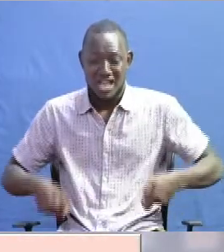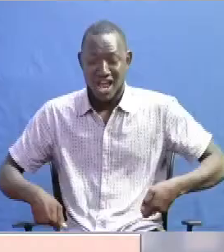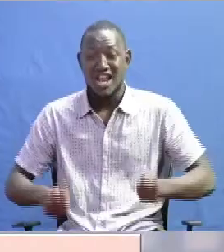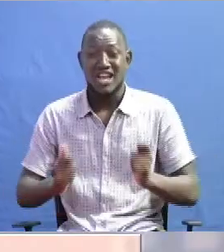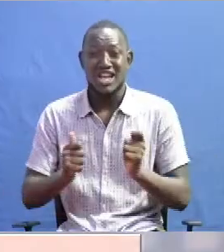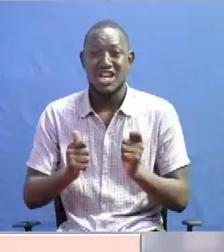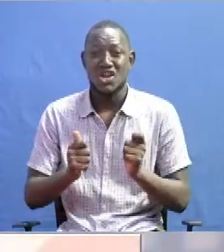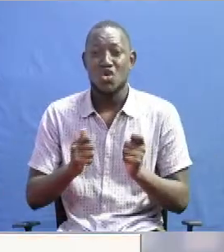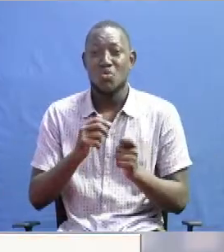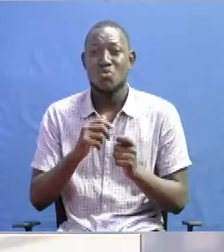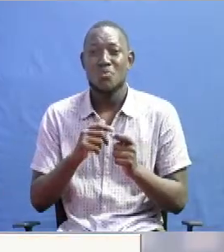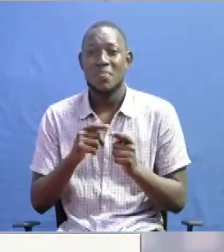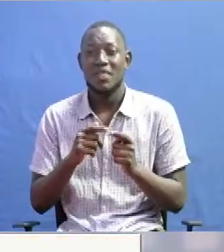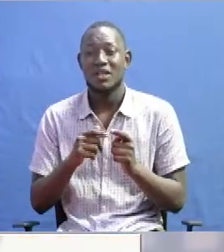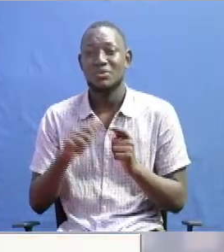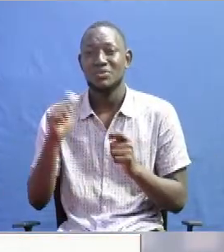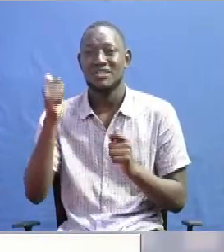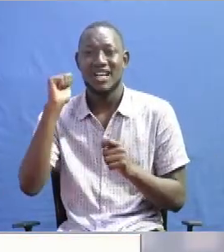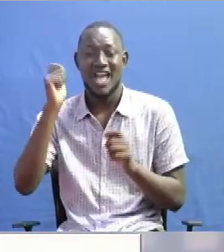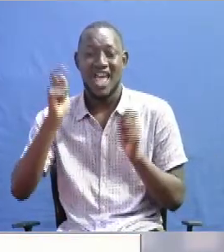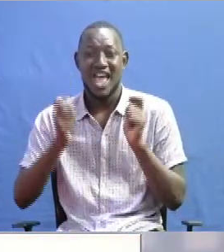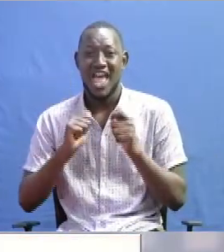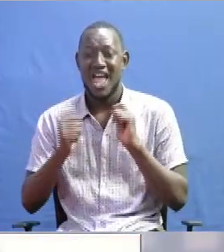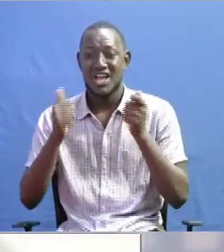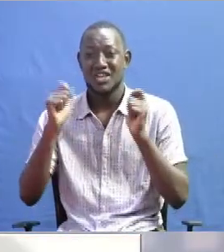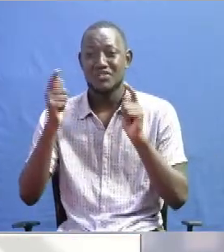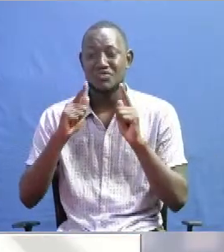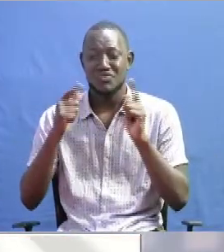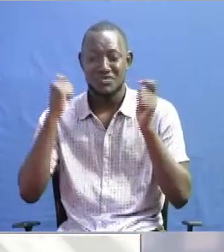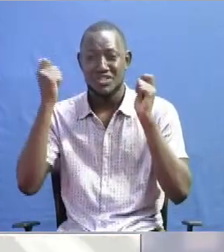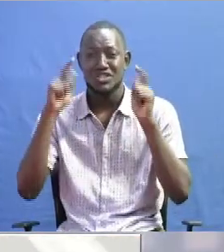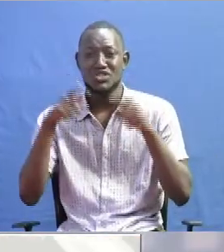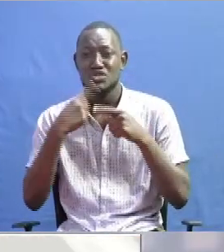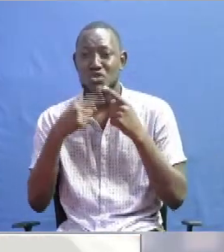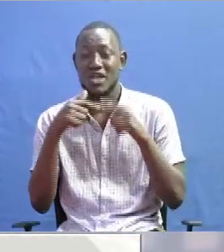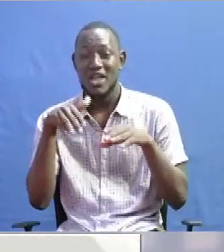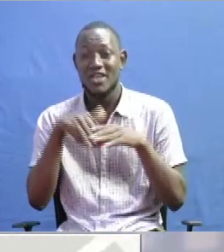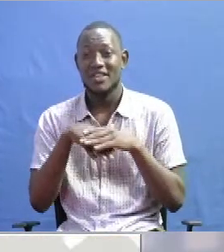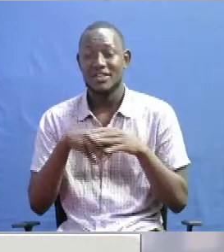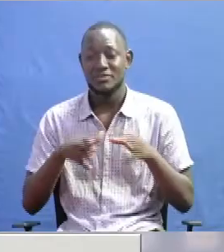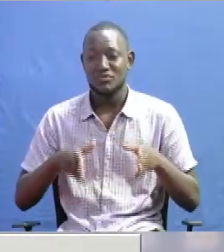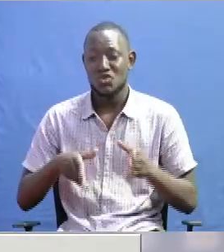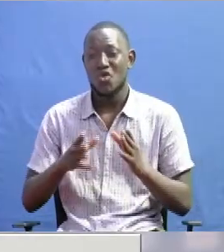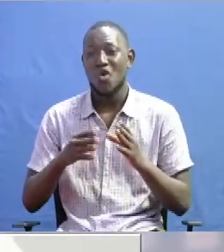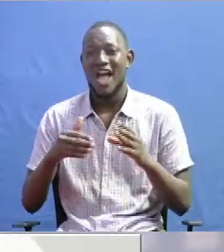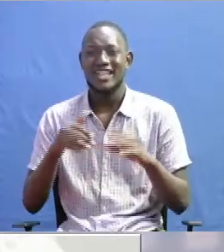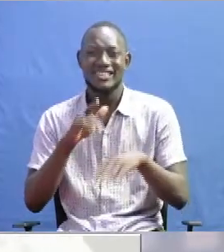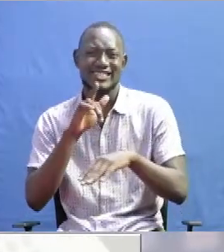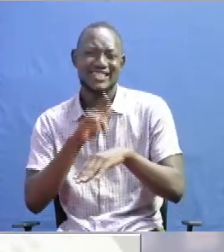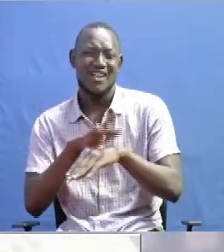what he called like activists who want to meddle into the internal affairs of Tanzania.